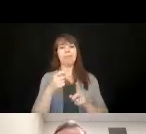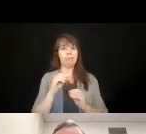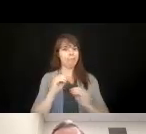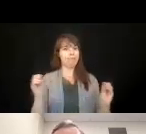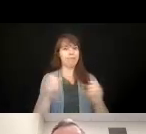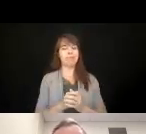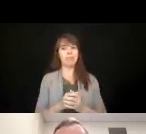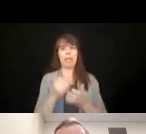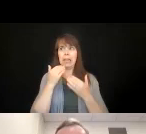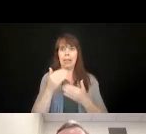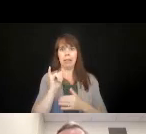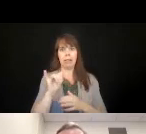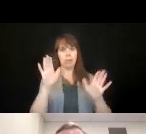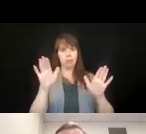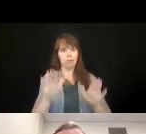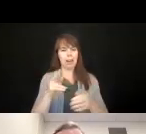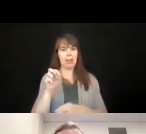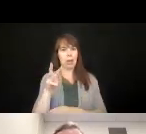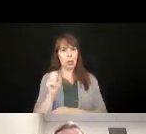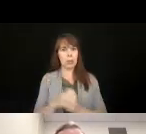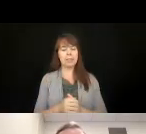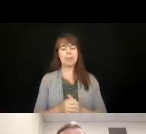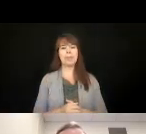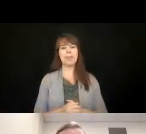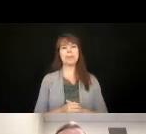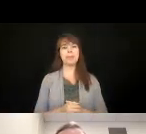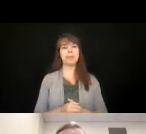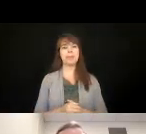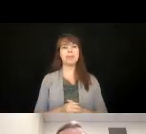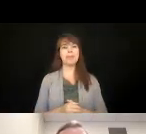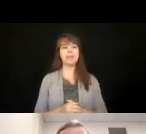Thanks, Lorraine. This is really great news. Can I have the next slide, please?